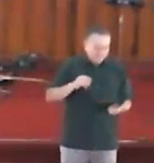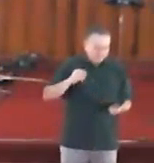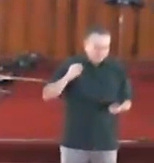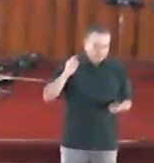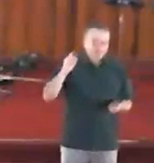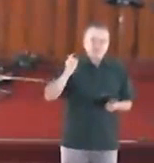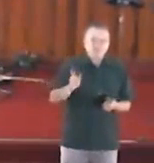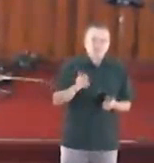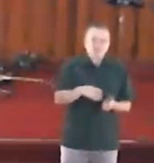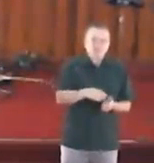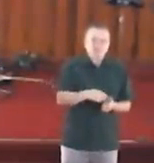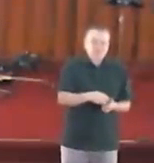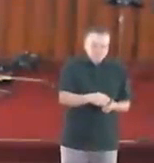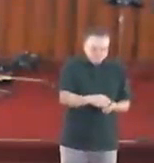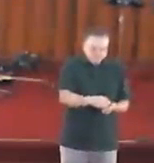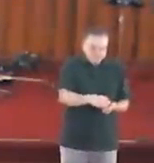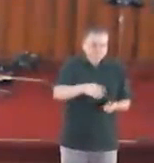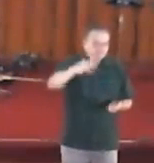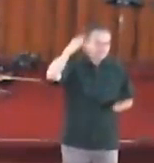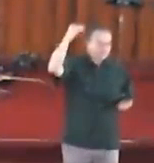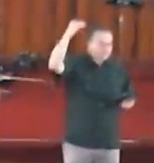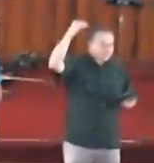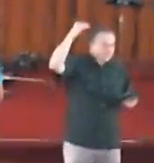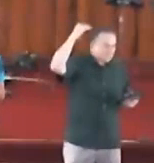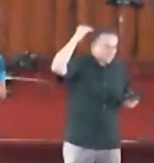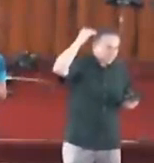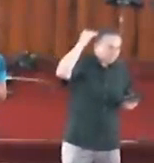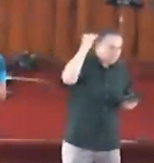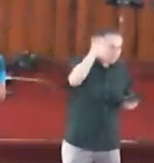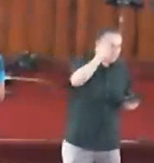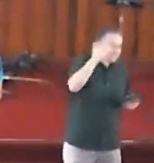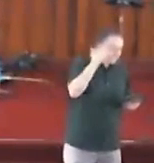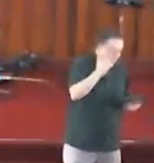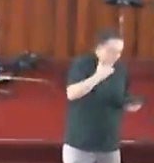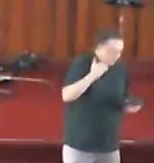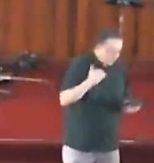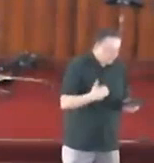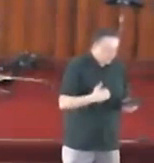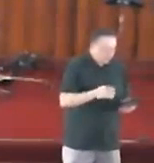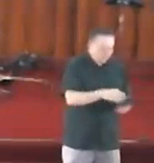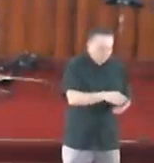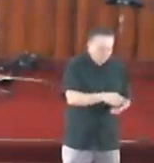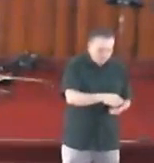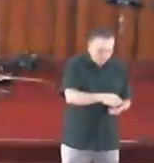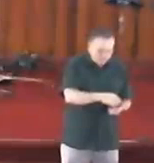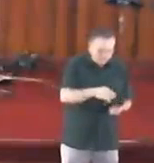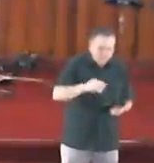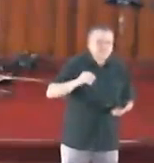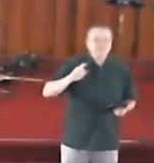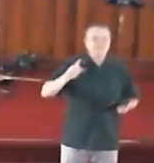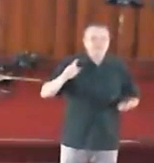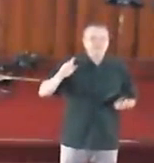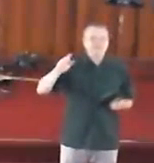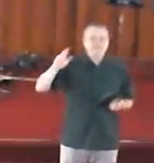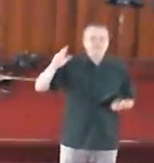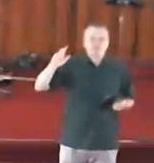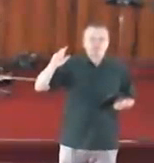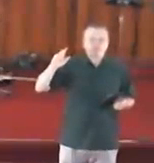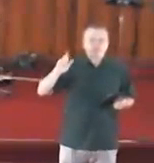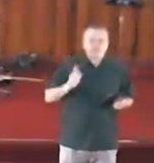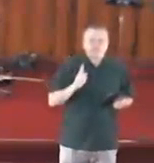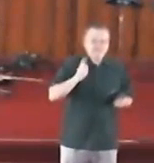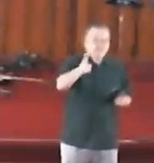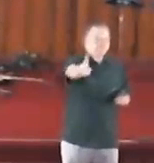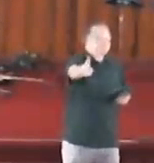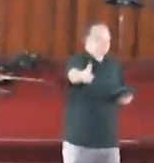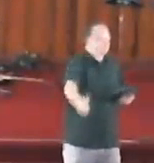Y por último quiero mencionar que todo el poder del Espíritu Santo es